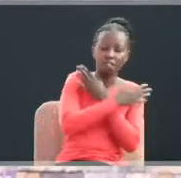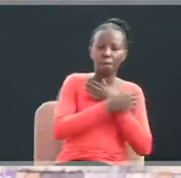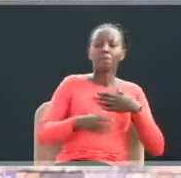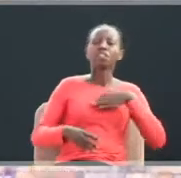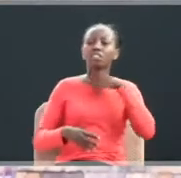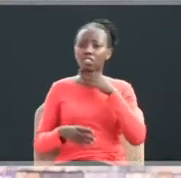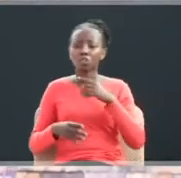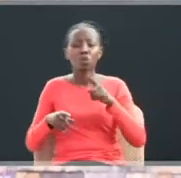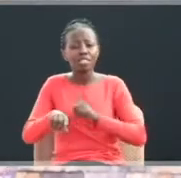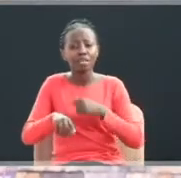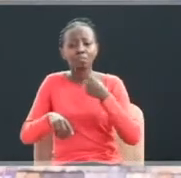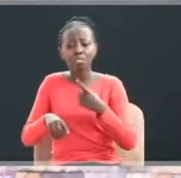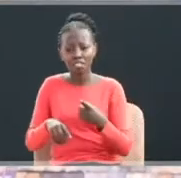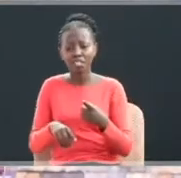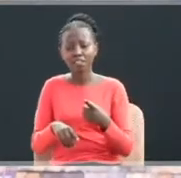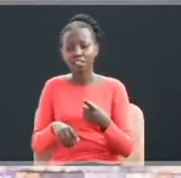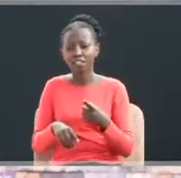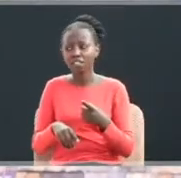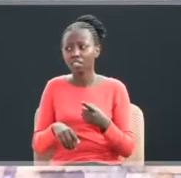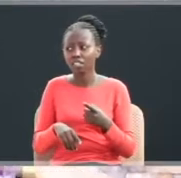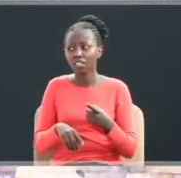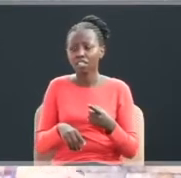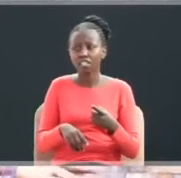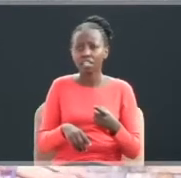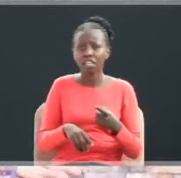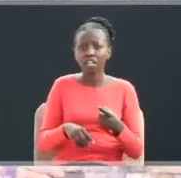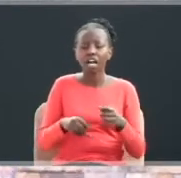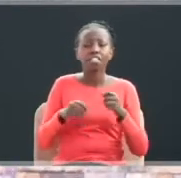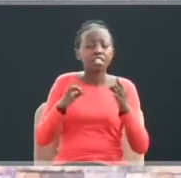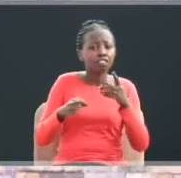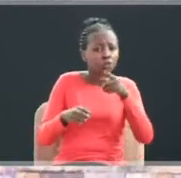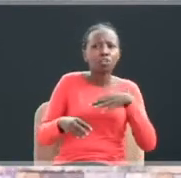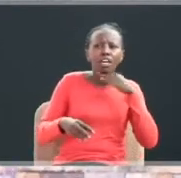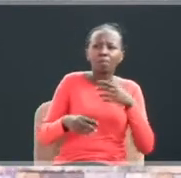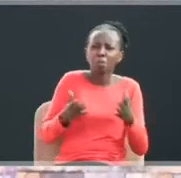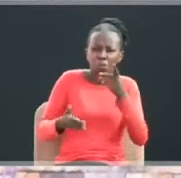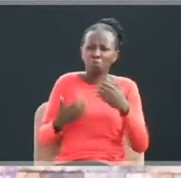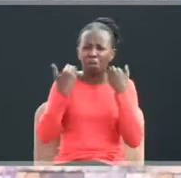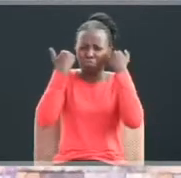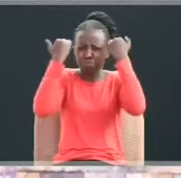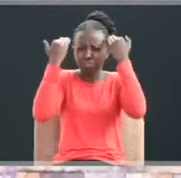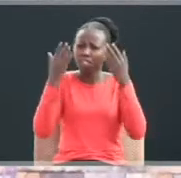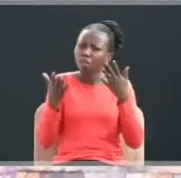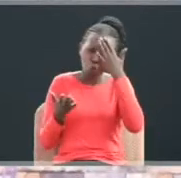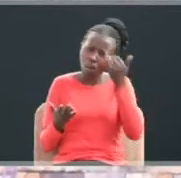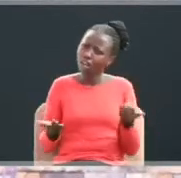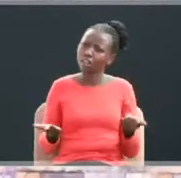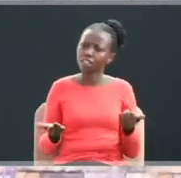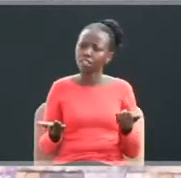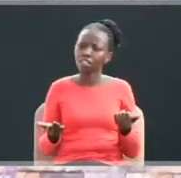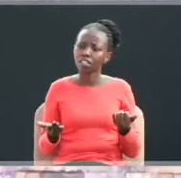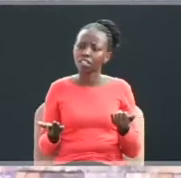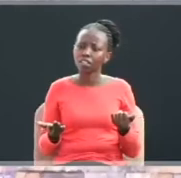you're told you can't believe, you want to get mad about everything. And then you have to be told by the daughter this, what happened on